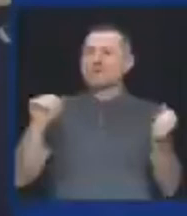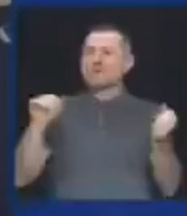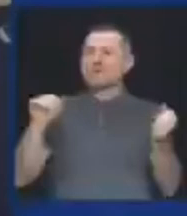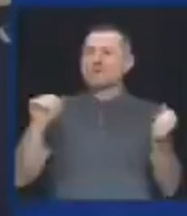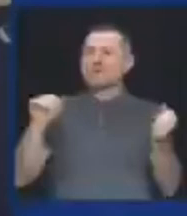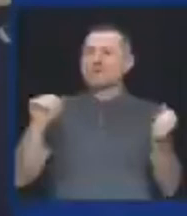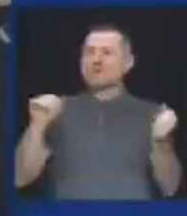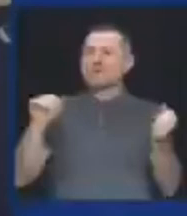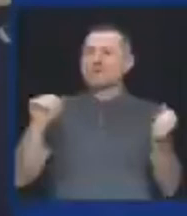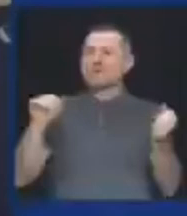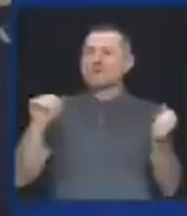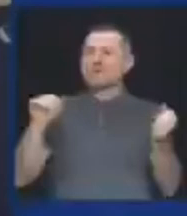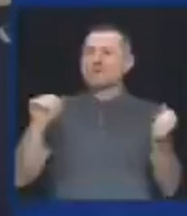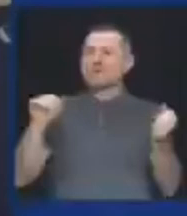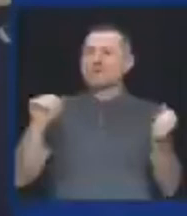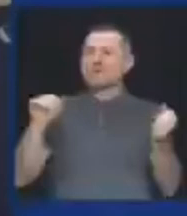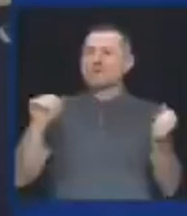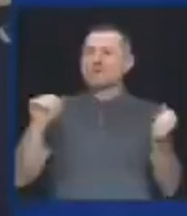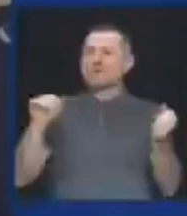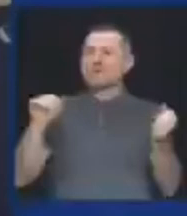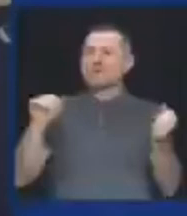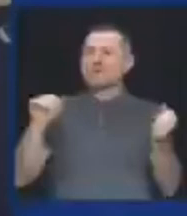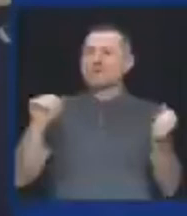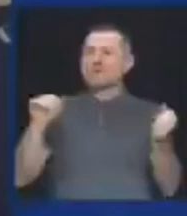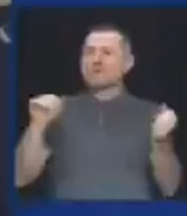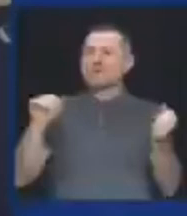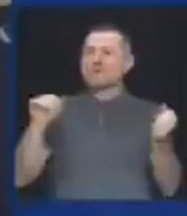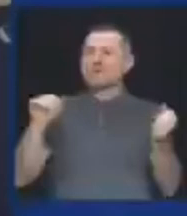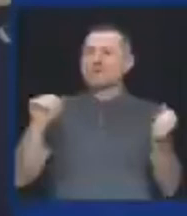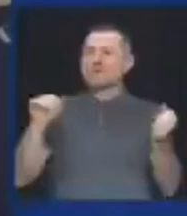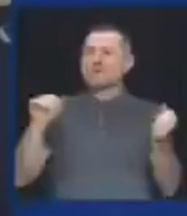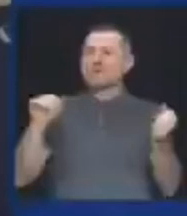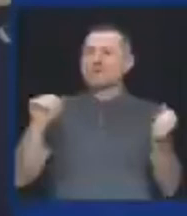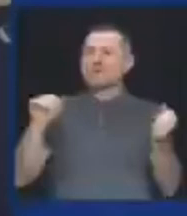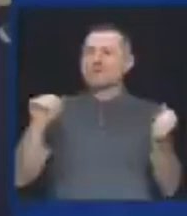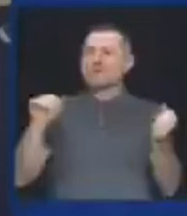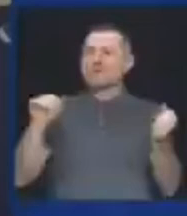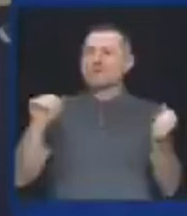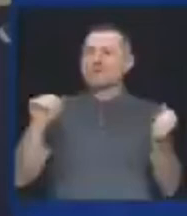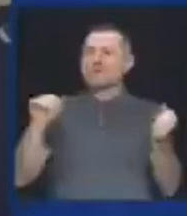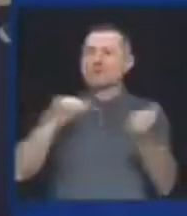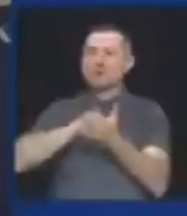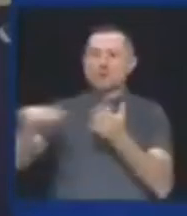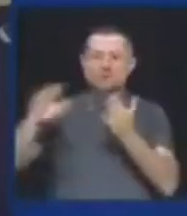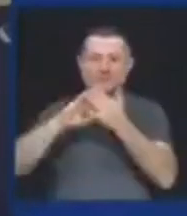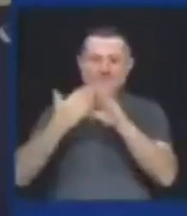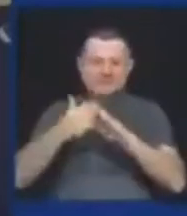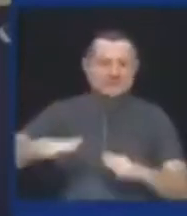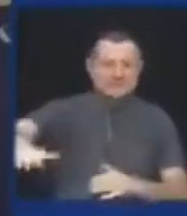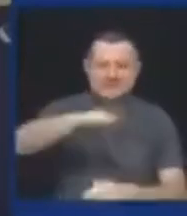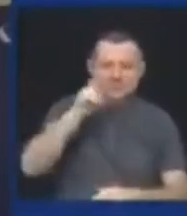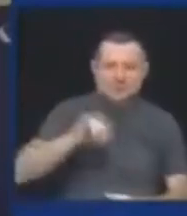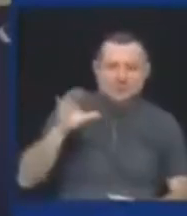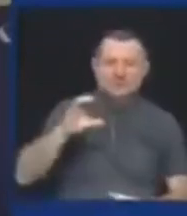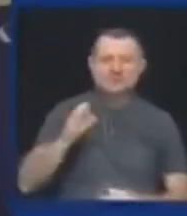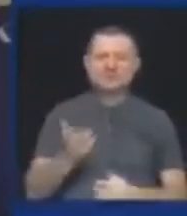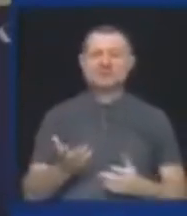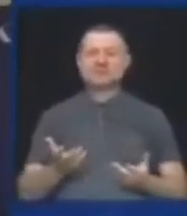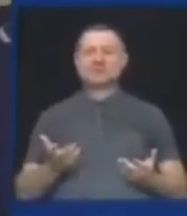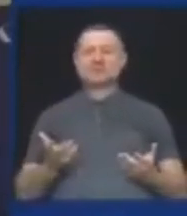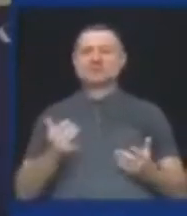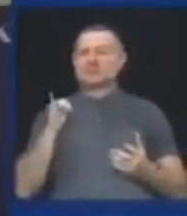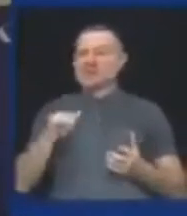that we're moving forward, right? And then this comes out. This is one of the